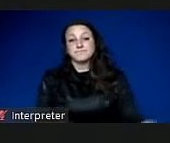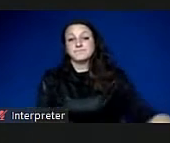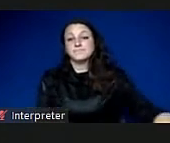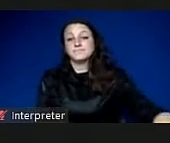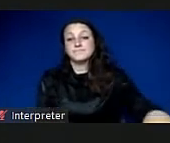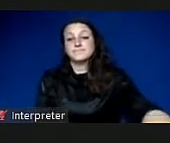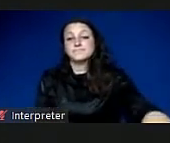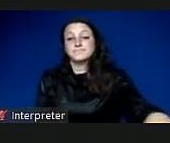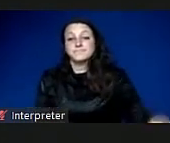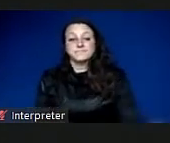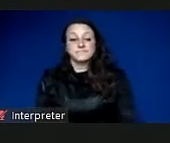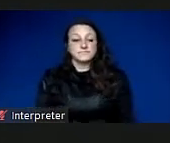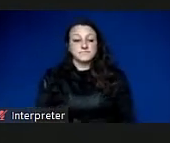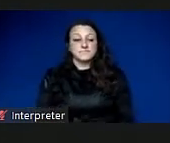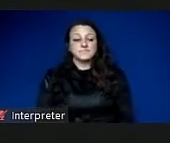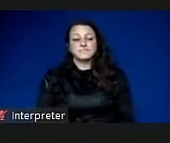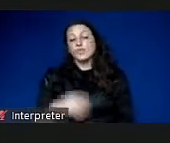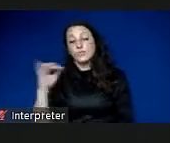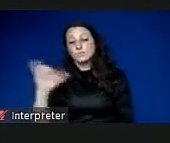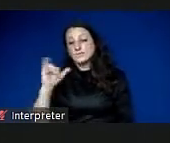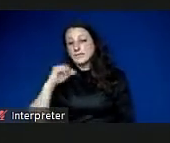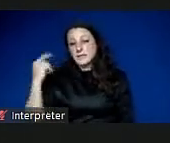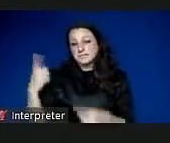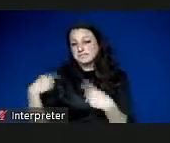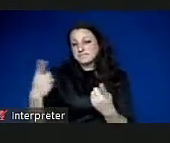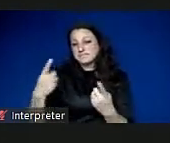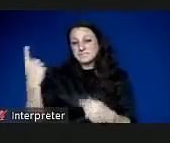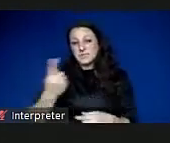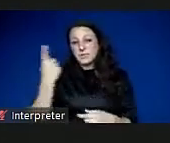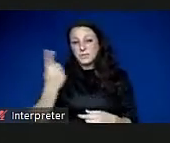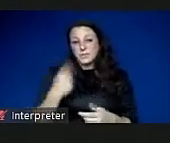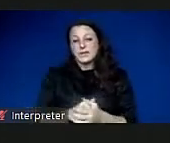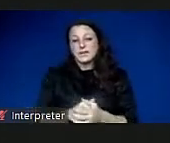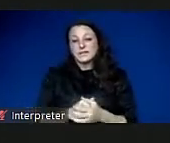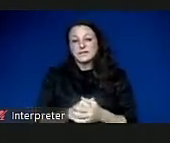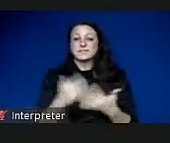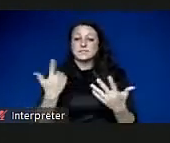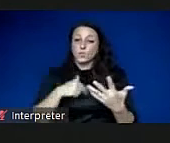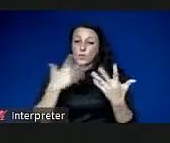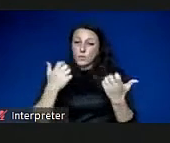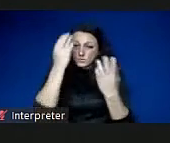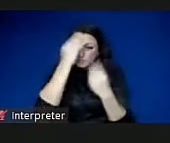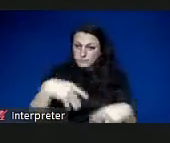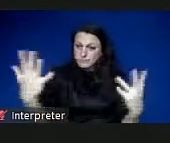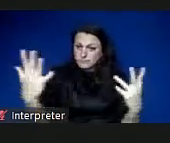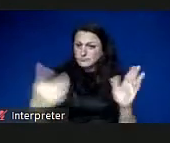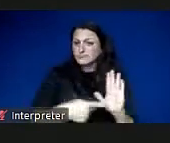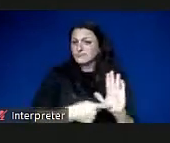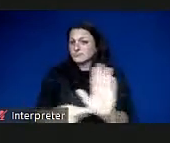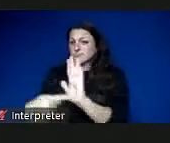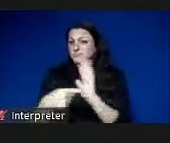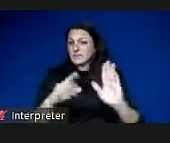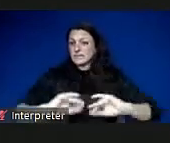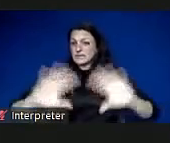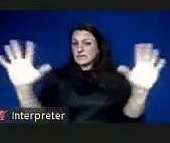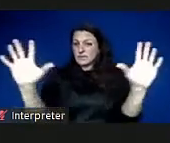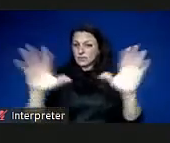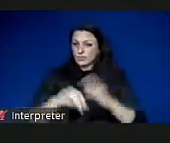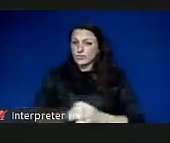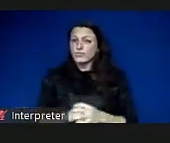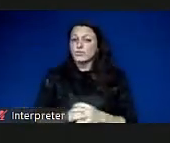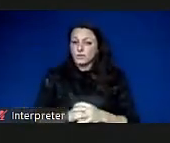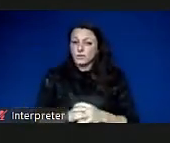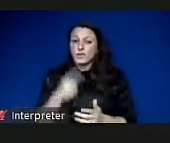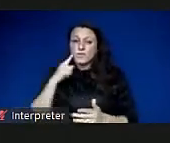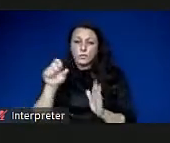And so, as always, data transparency is absolutely critical to the state response to